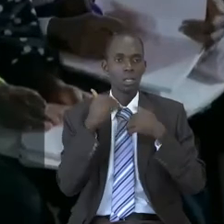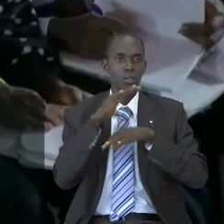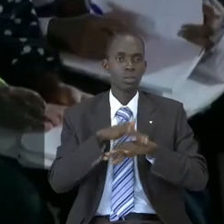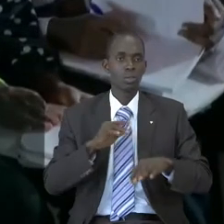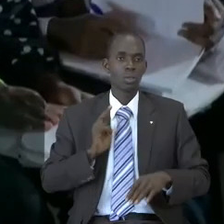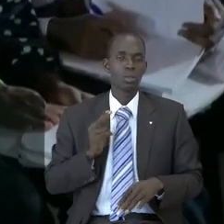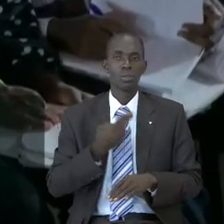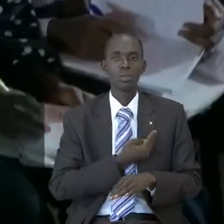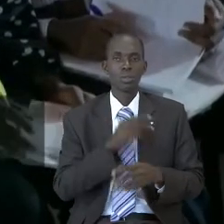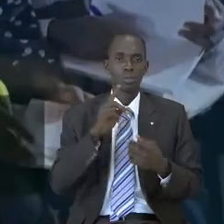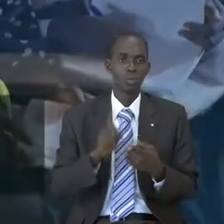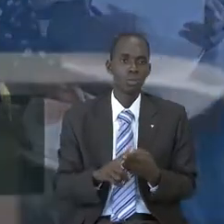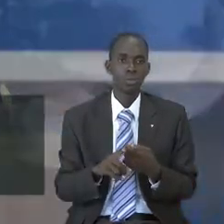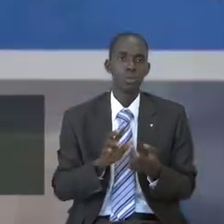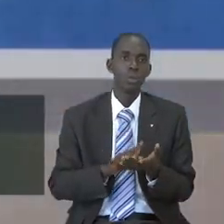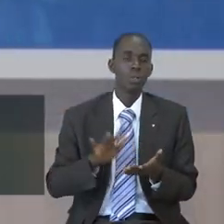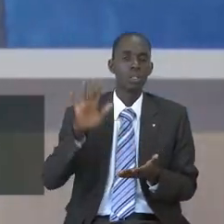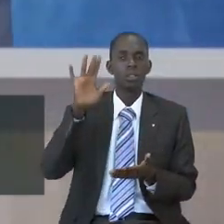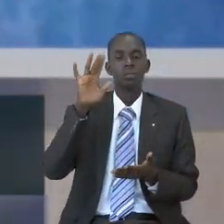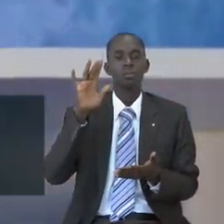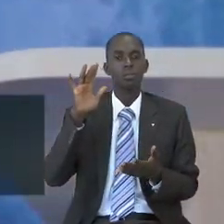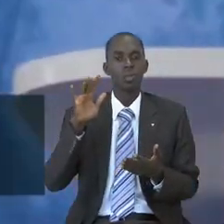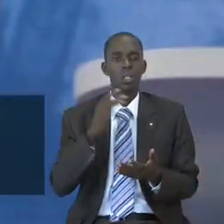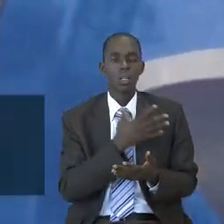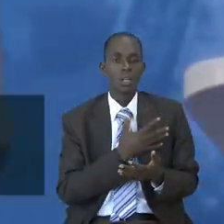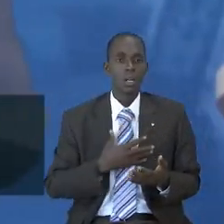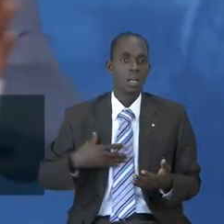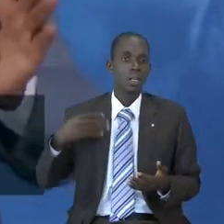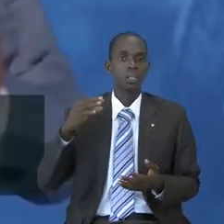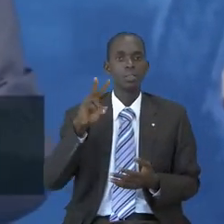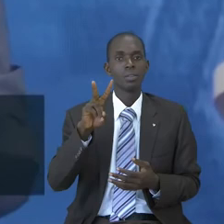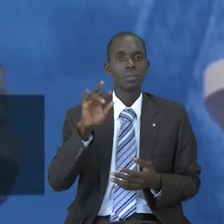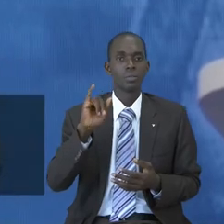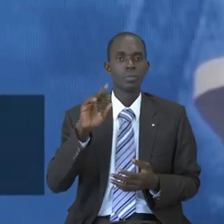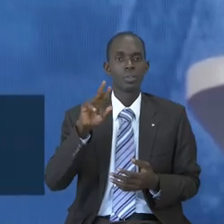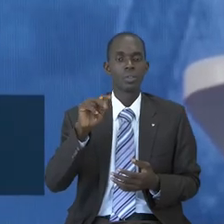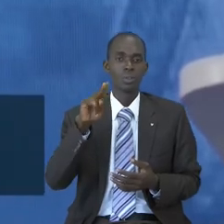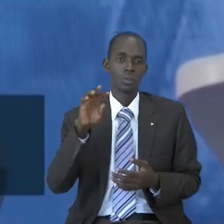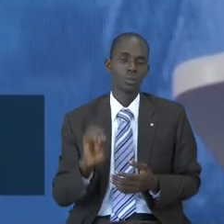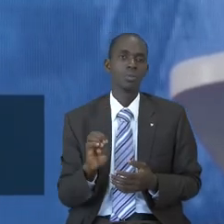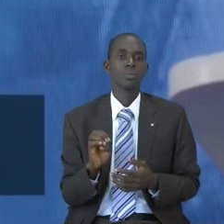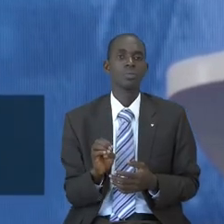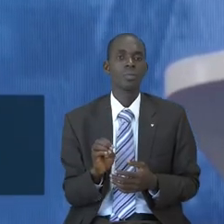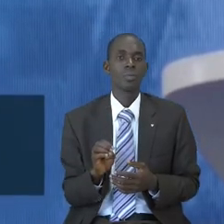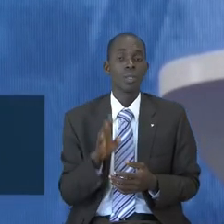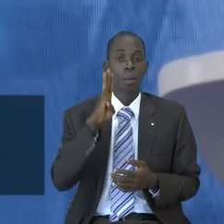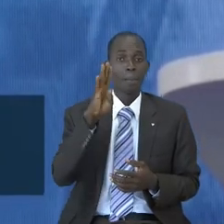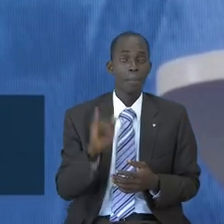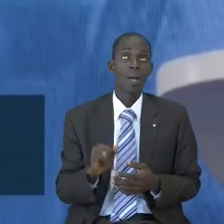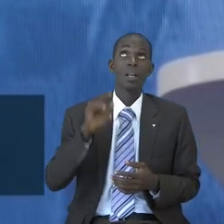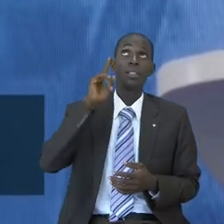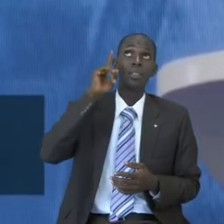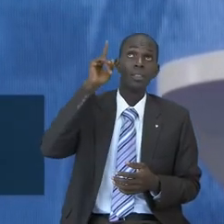called us, tell me, to glory and virtue, by his